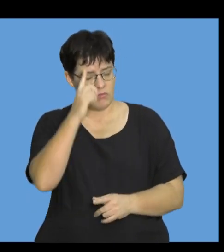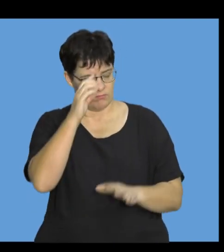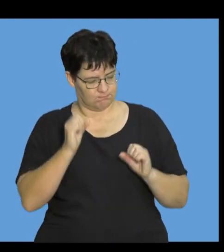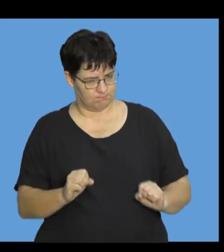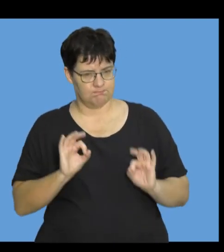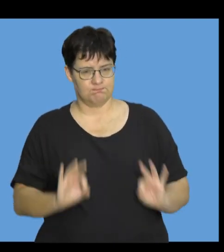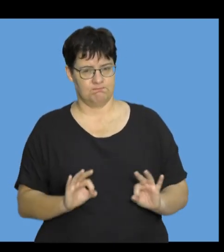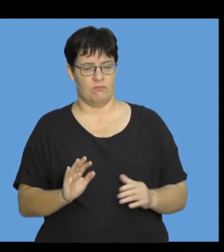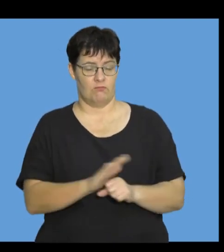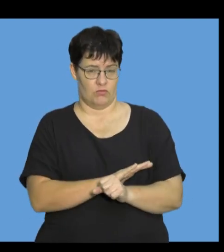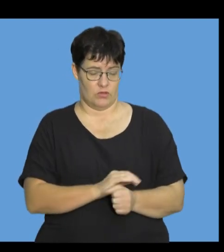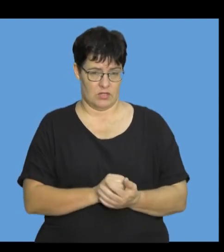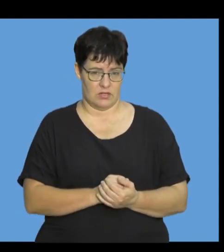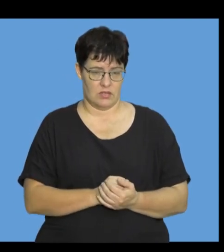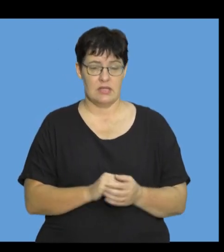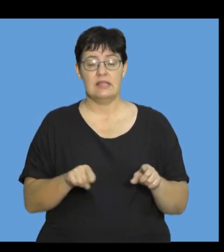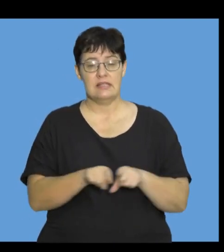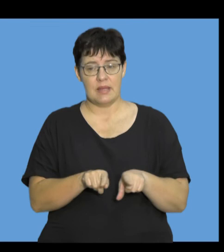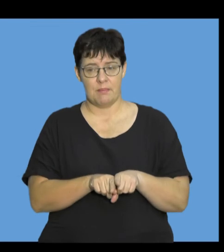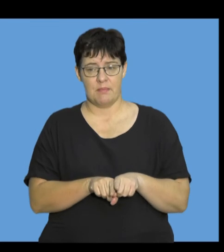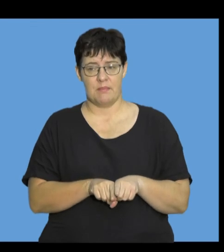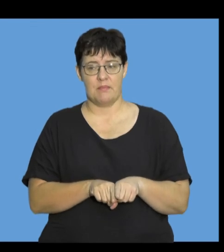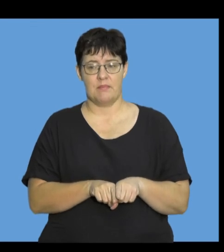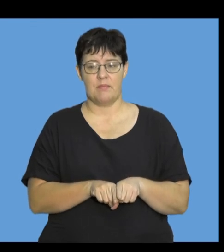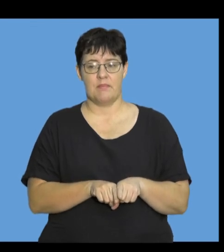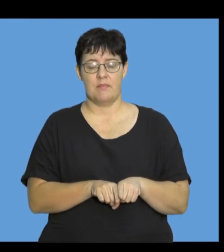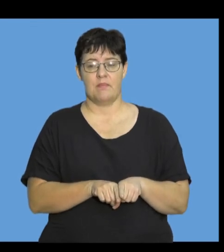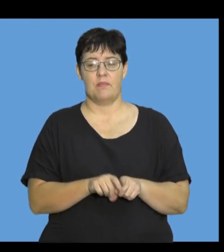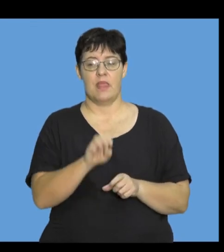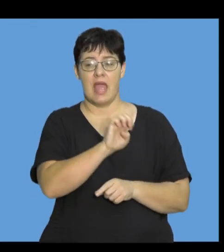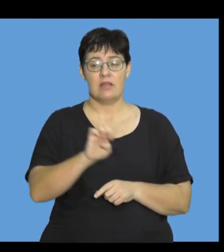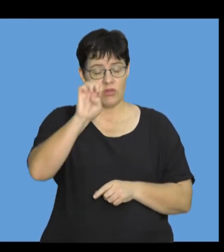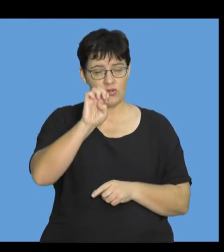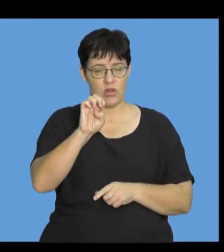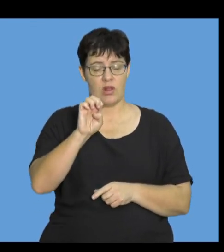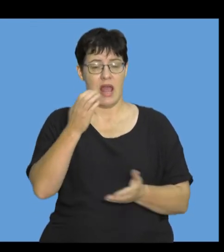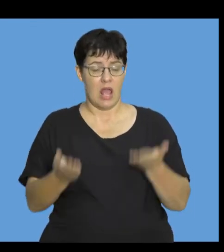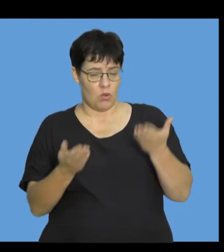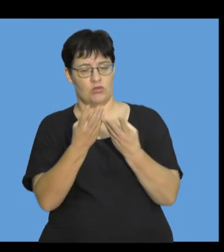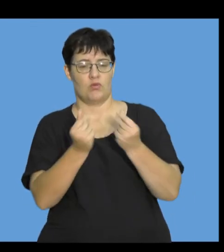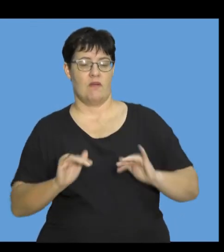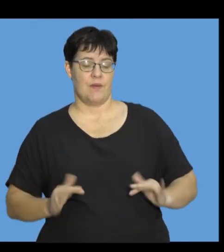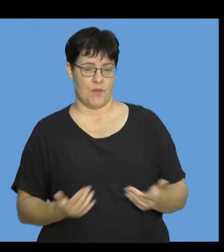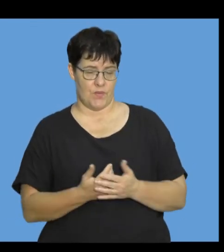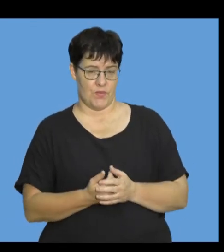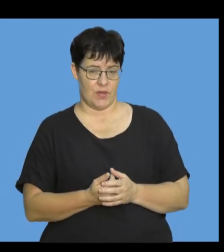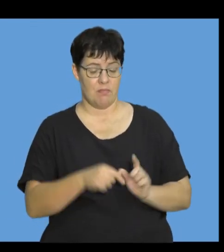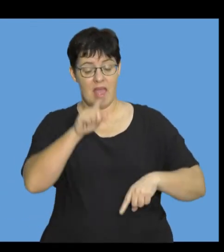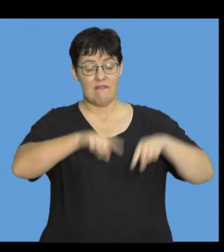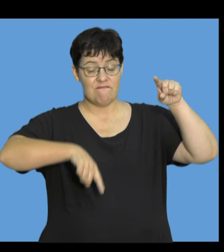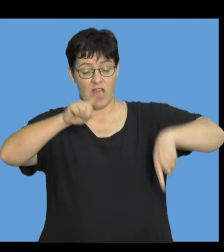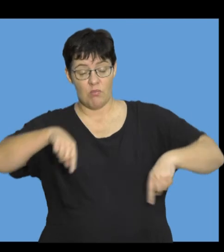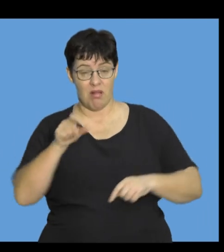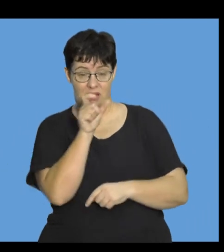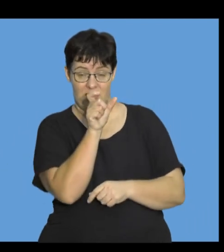them rock solid, and then also go and look at solving exponential equations by making sure that